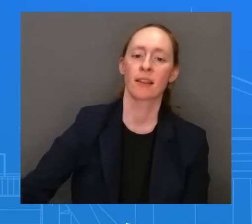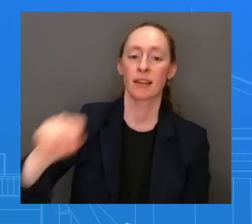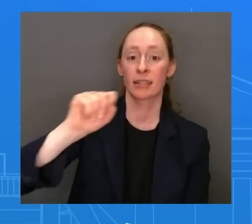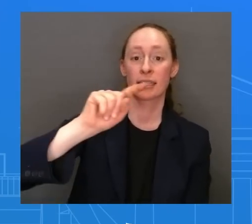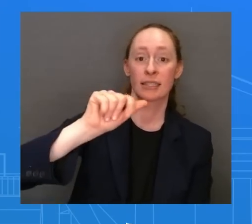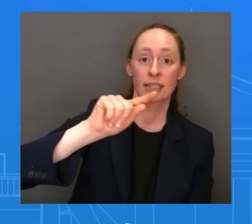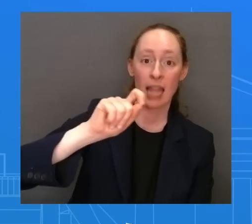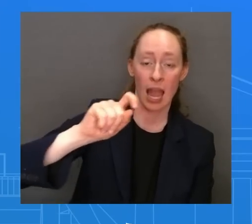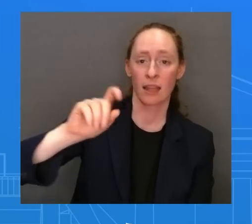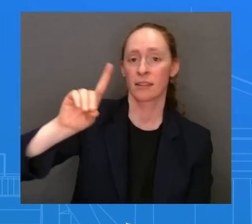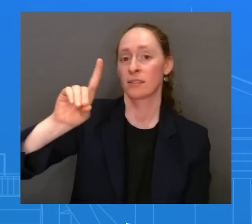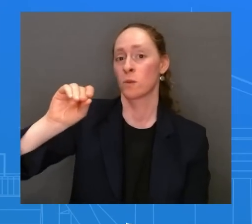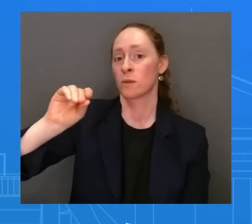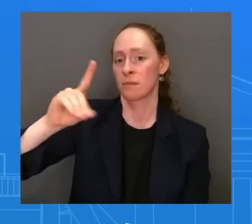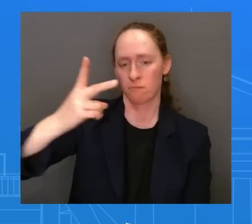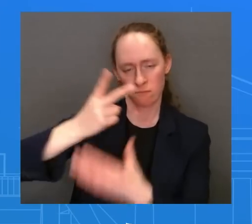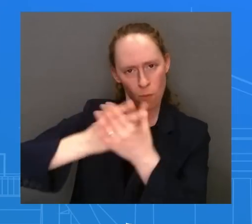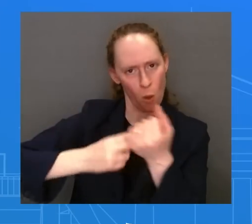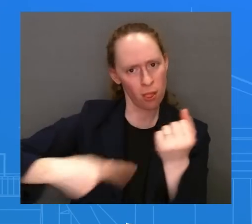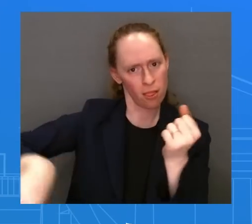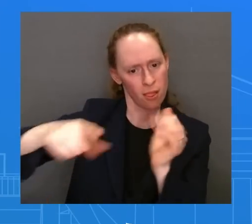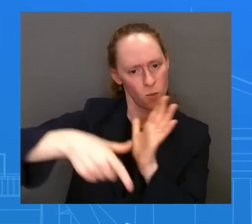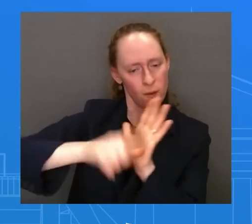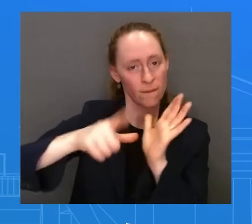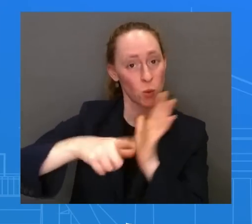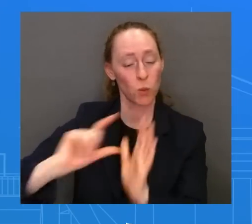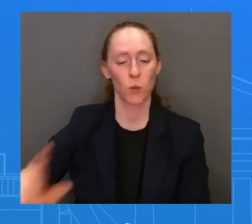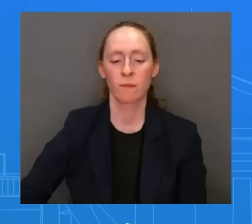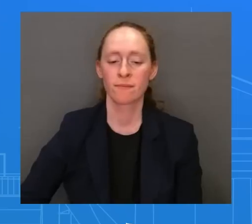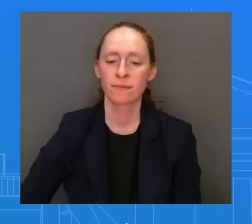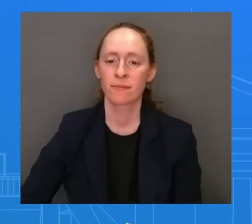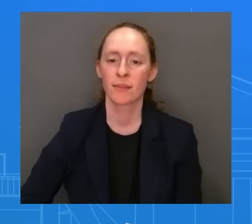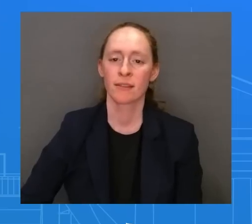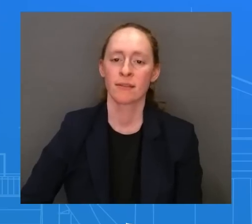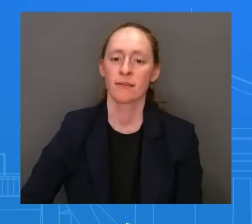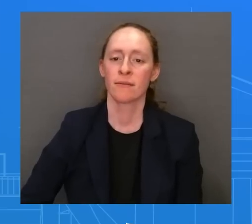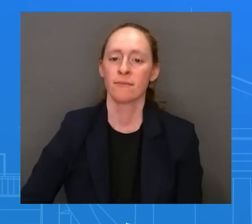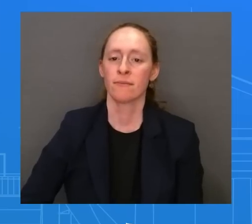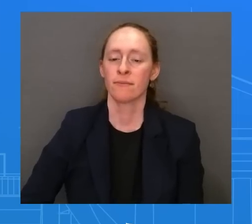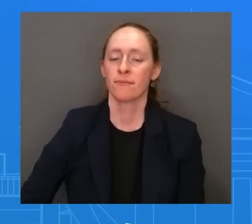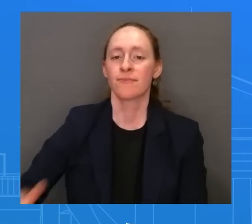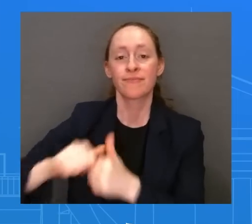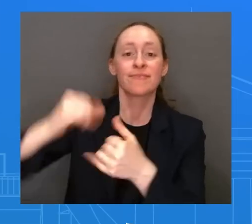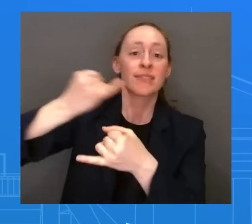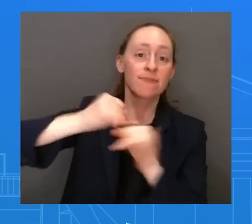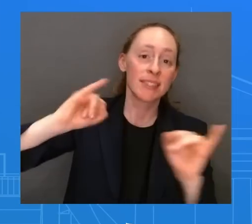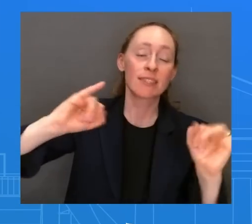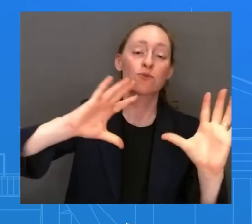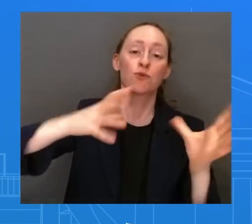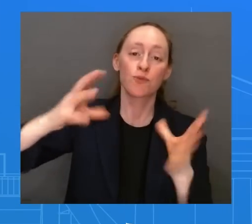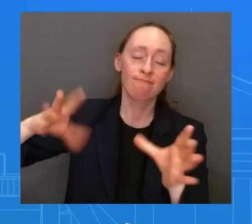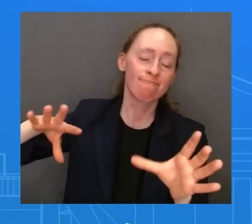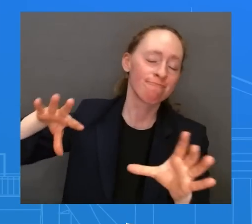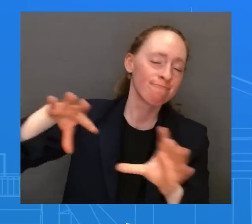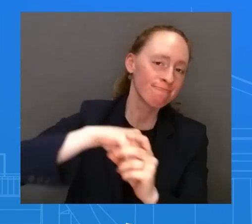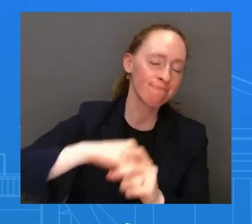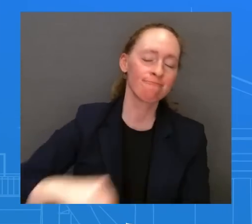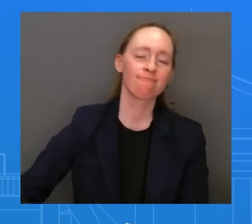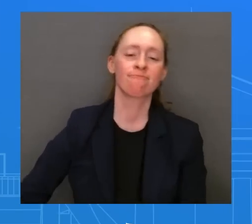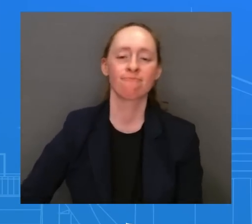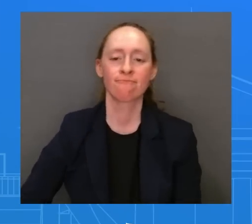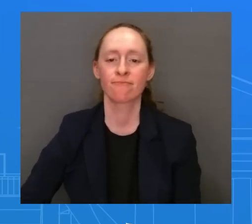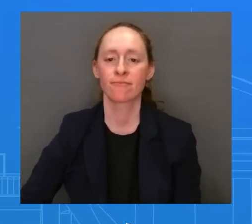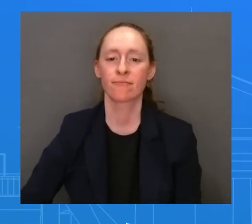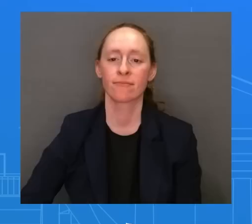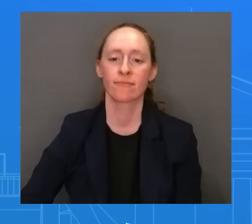reviews using independent entities um and then that was pushed up to back inside the lifelines at the